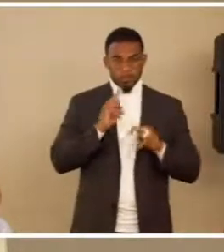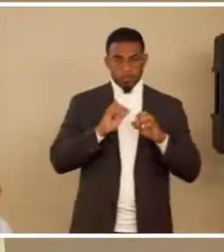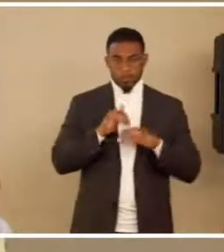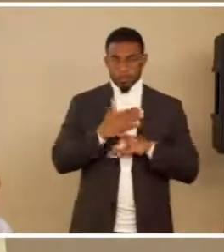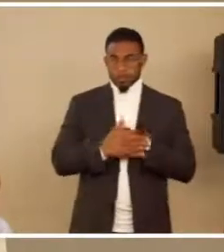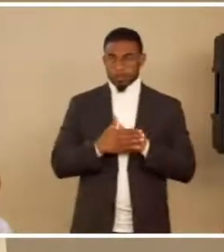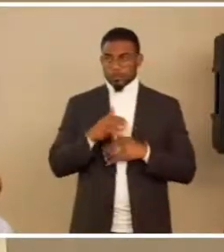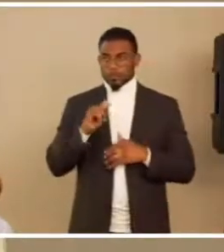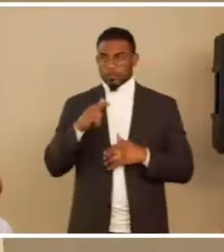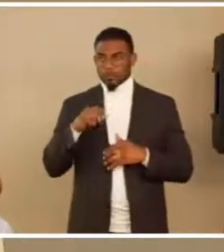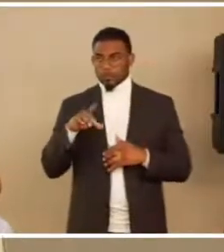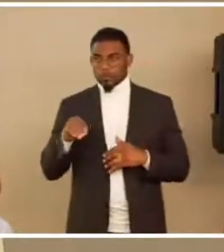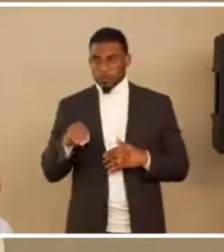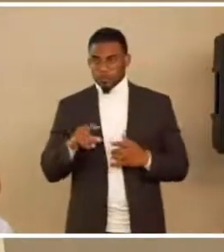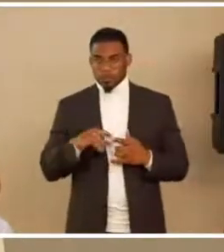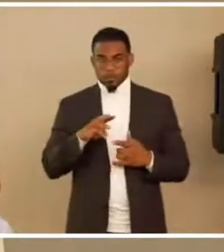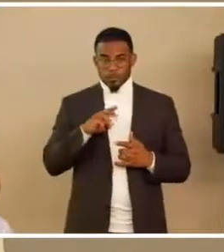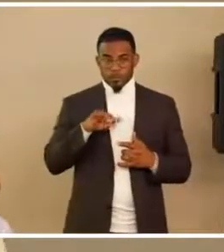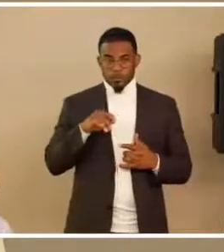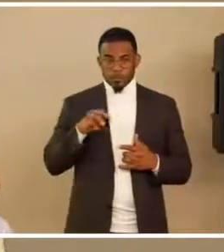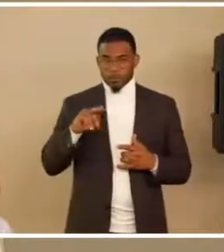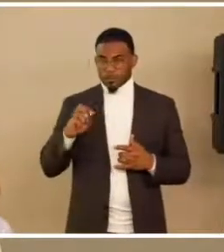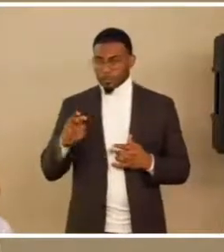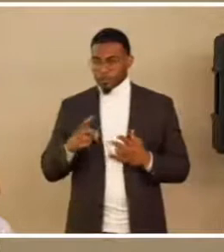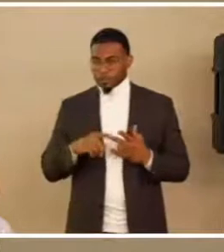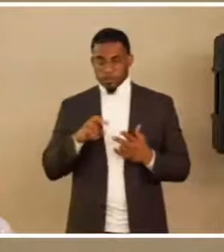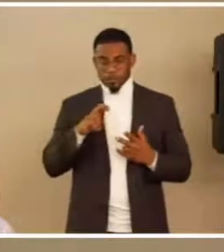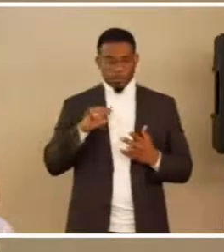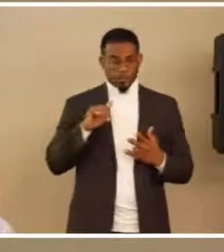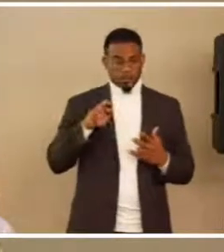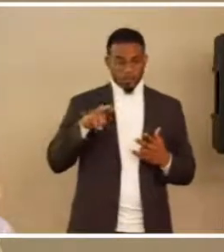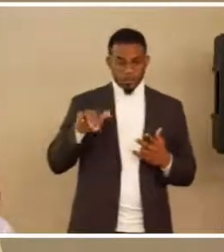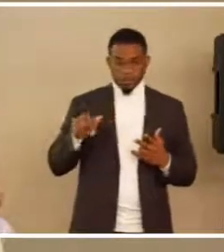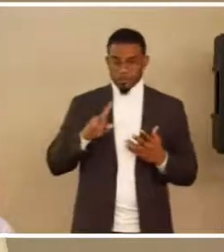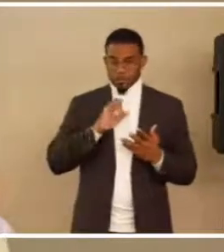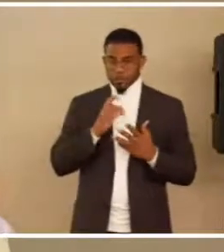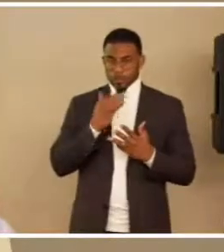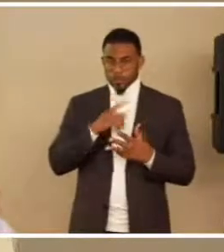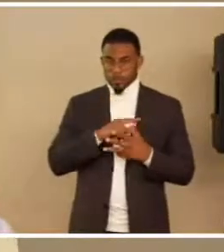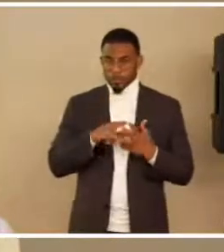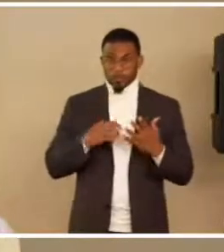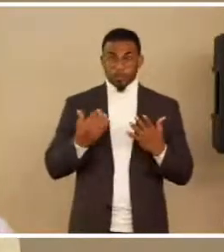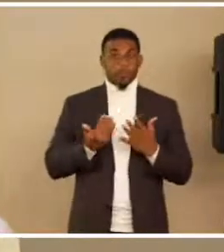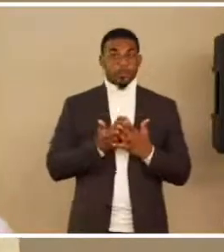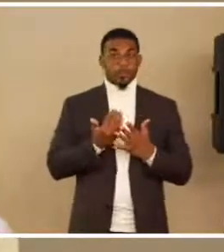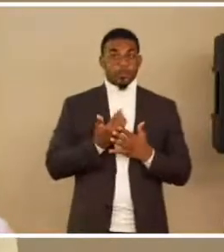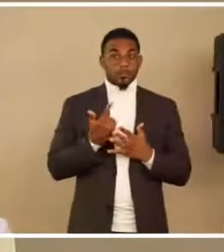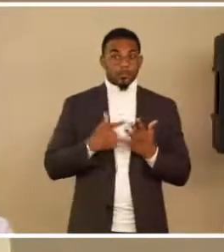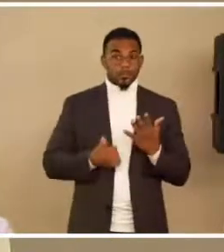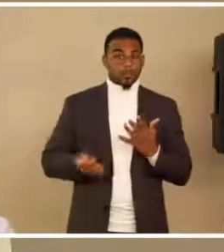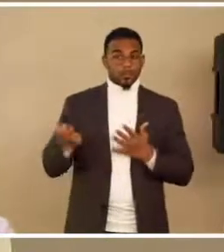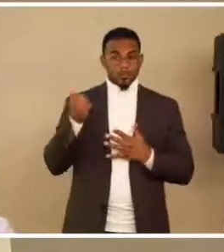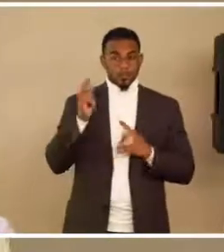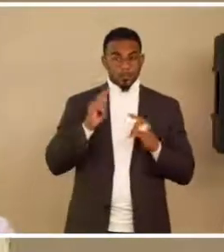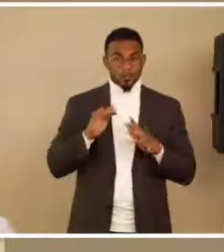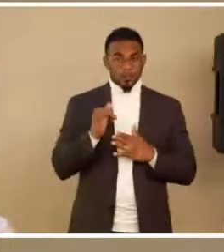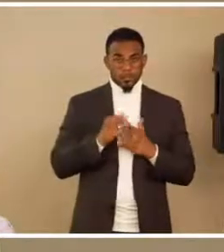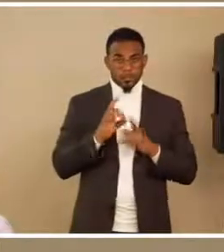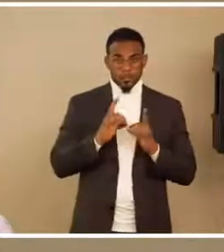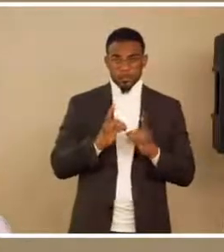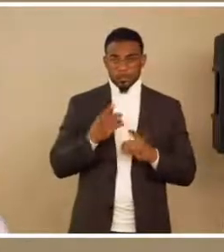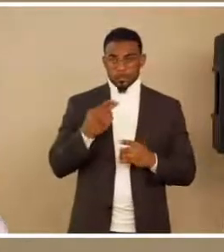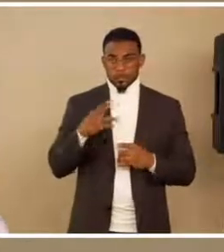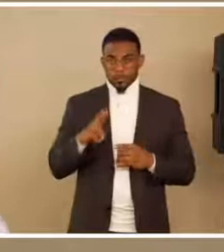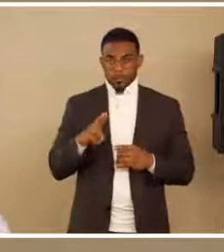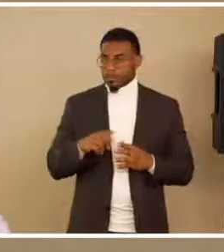in the country, the Apollo, Woolly Mammoth, Arena, True Colors, and the new head of the Theater Arts Department